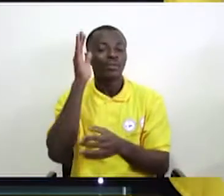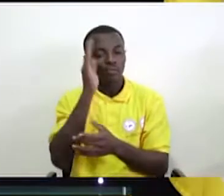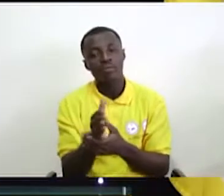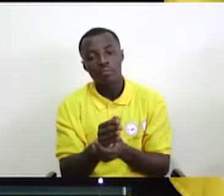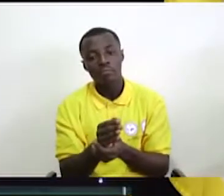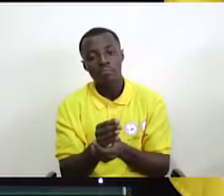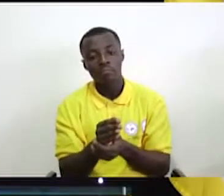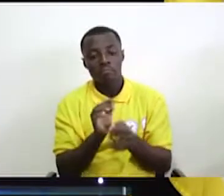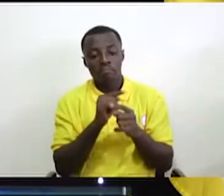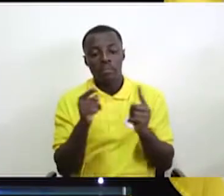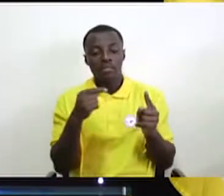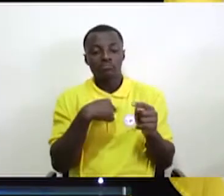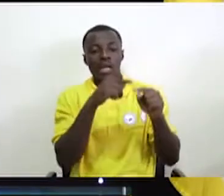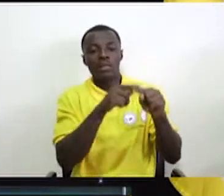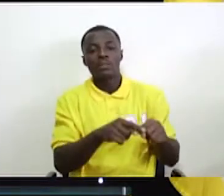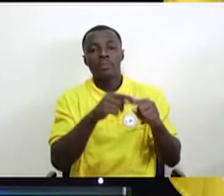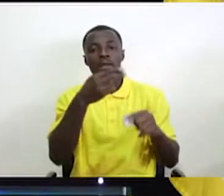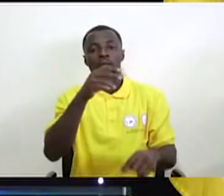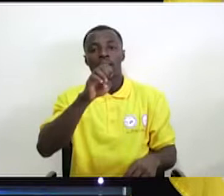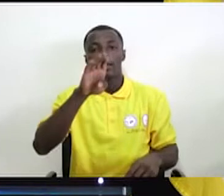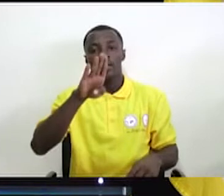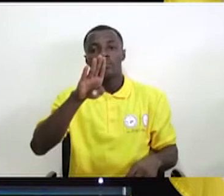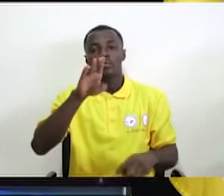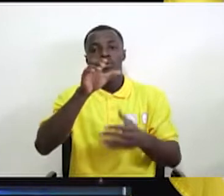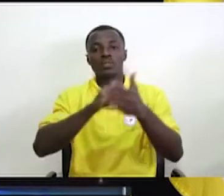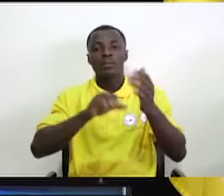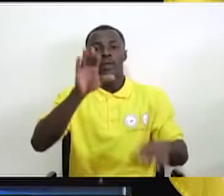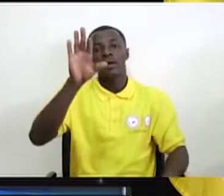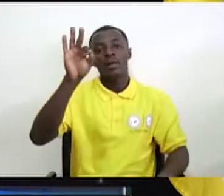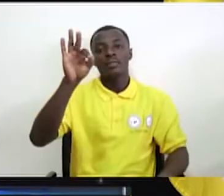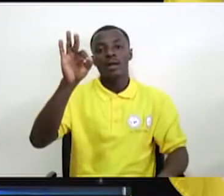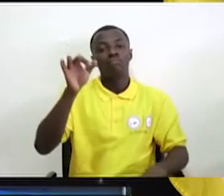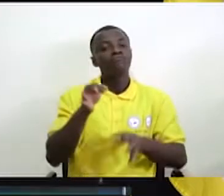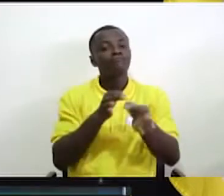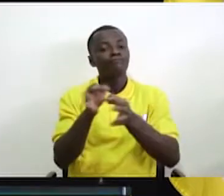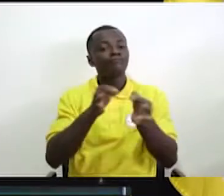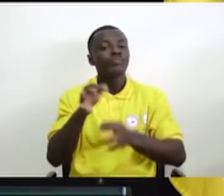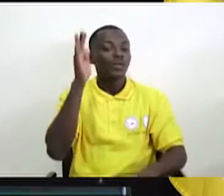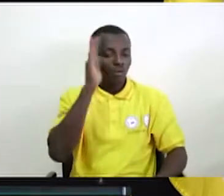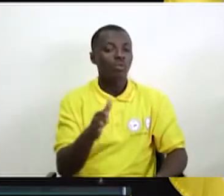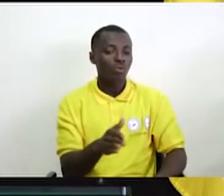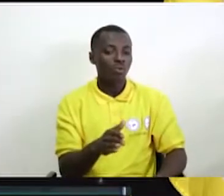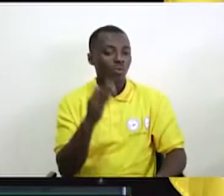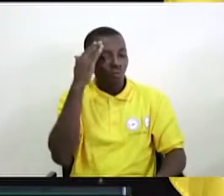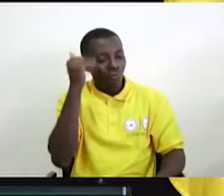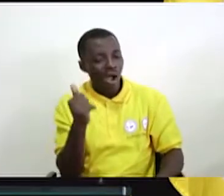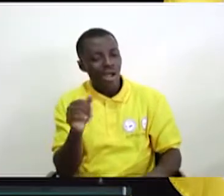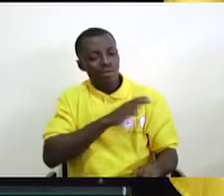But I will stay in Hebrews chapter 9. So I want to answer this question from